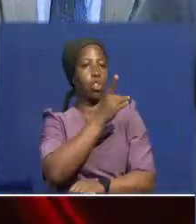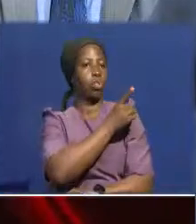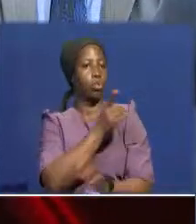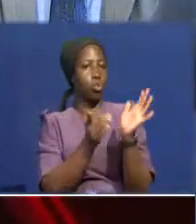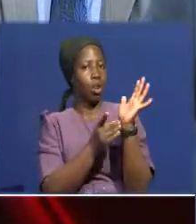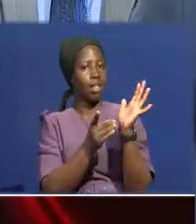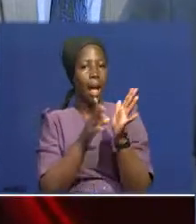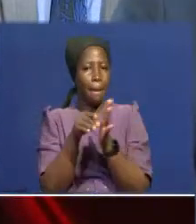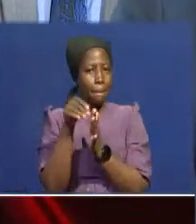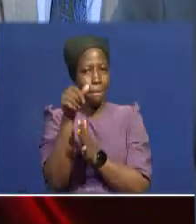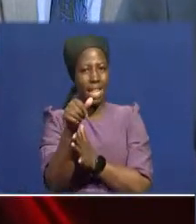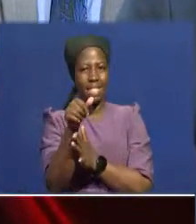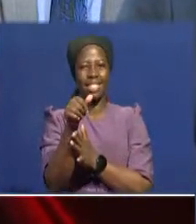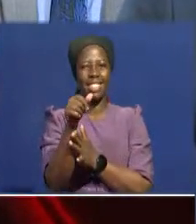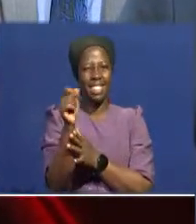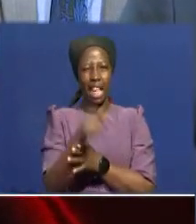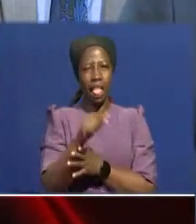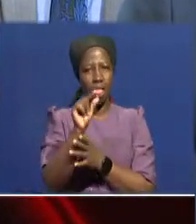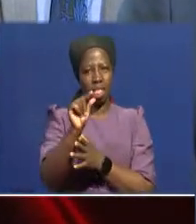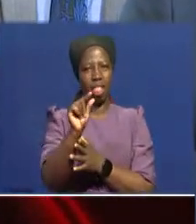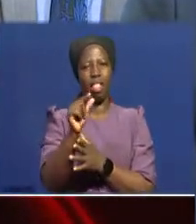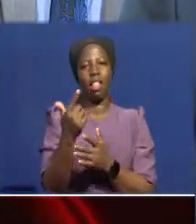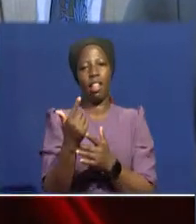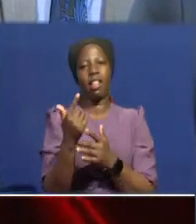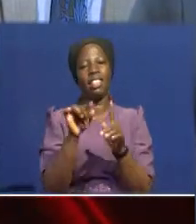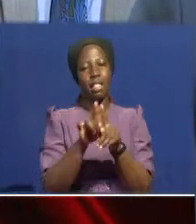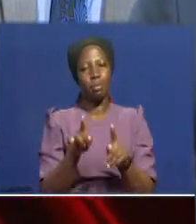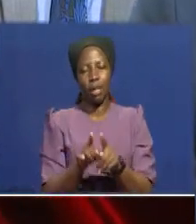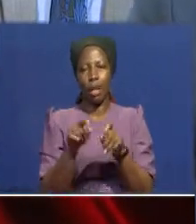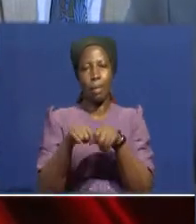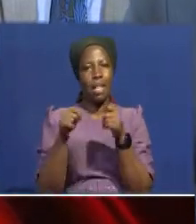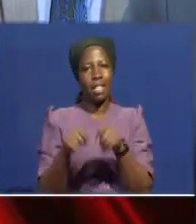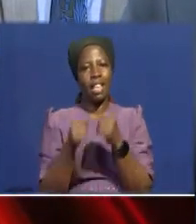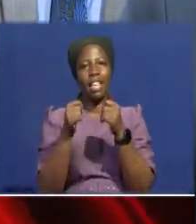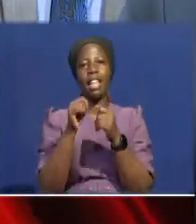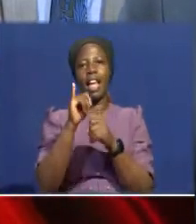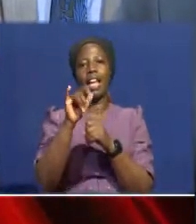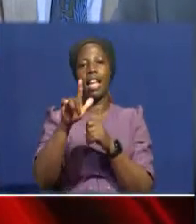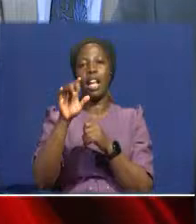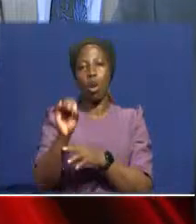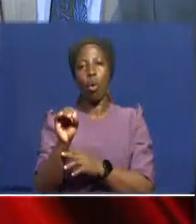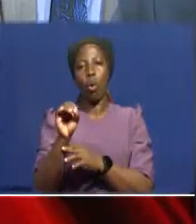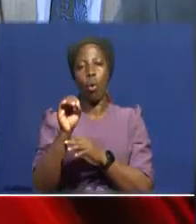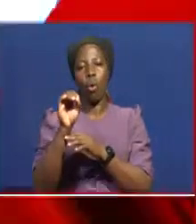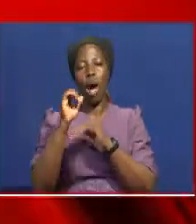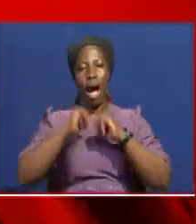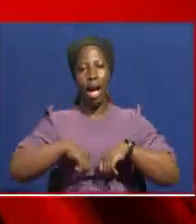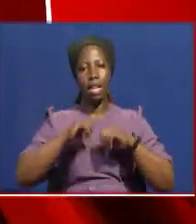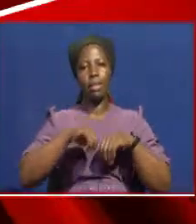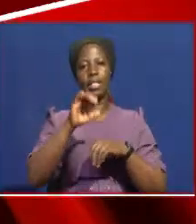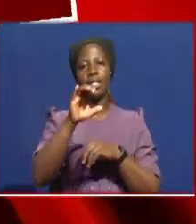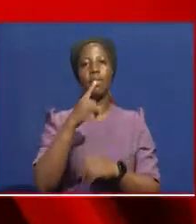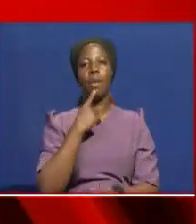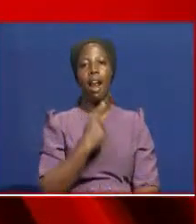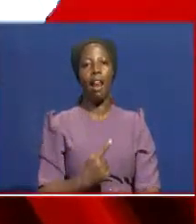were being paid a third of salary with their colleagues. They're contravening the ILO Convention C-100.